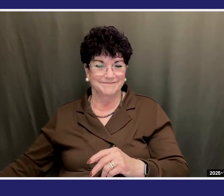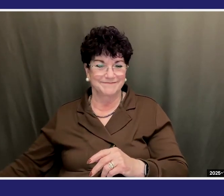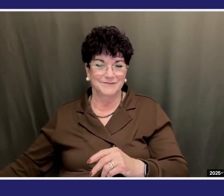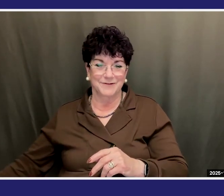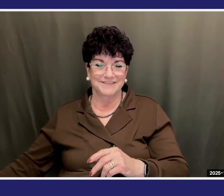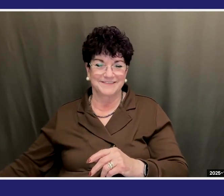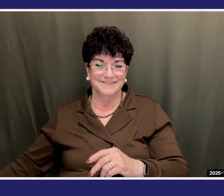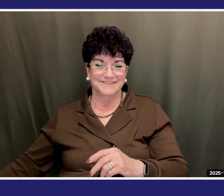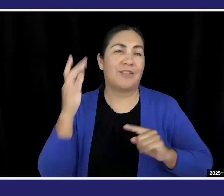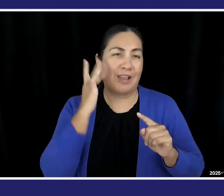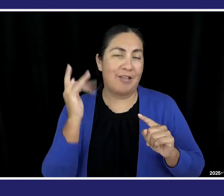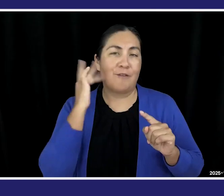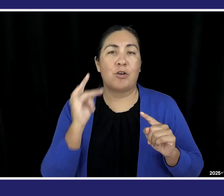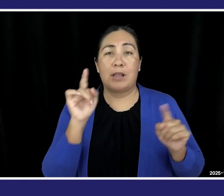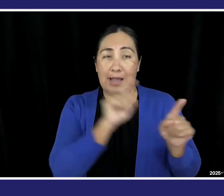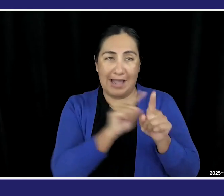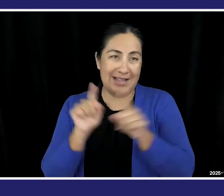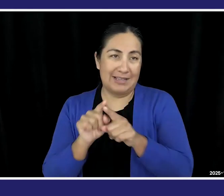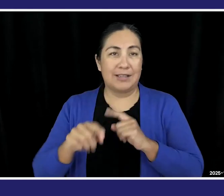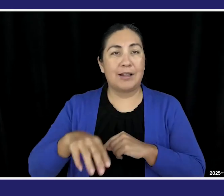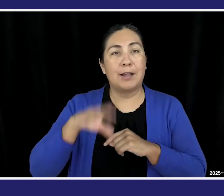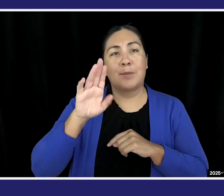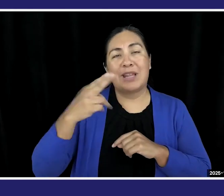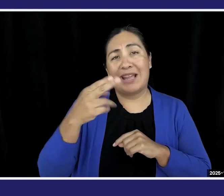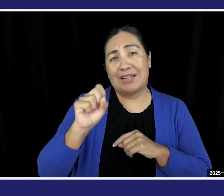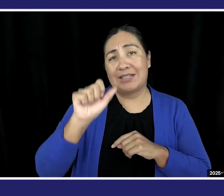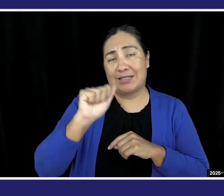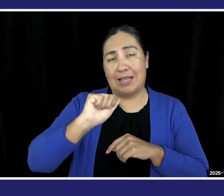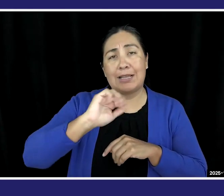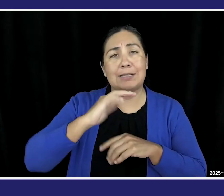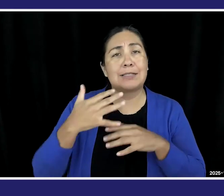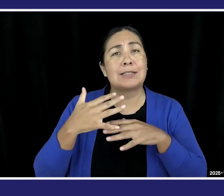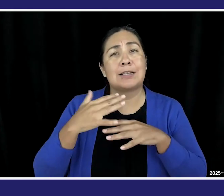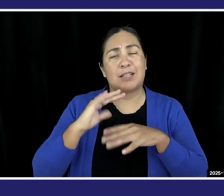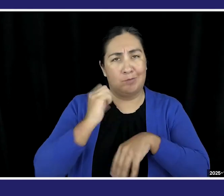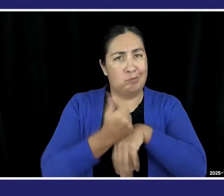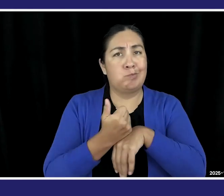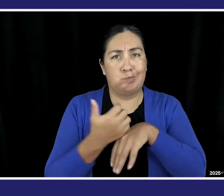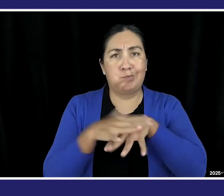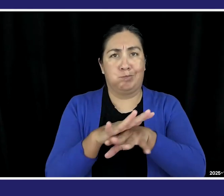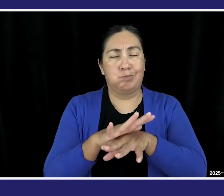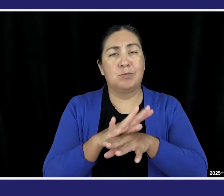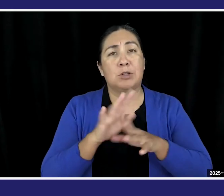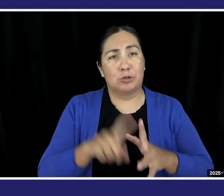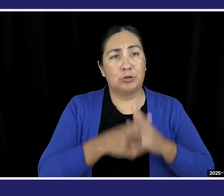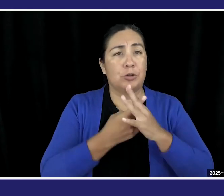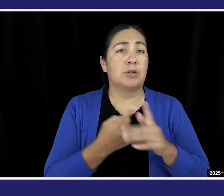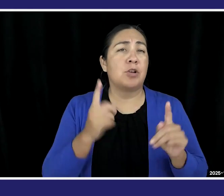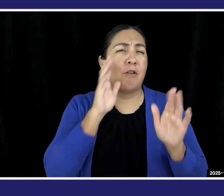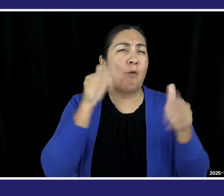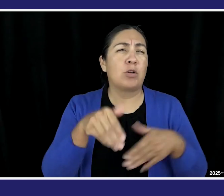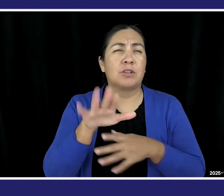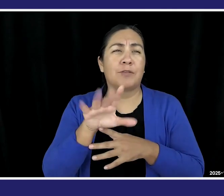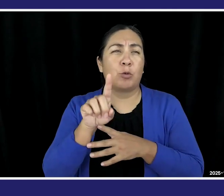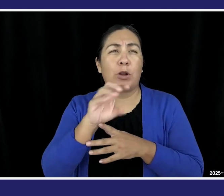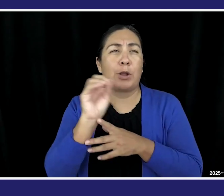California as BHSA is being implemented and the 51% focused on children and youth. Really want to encourage